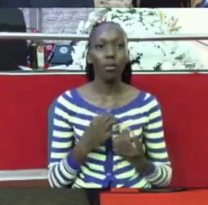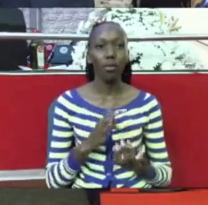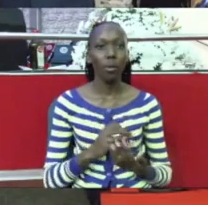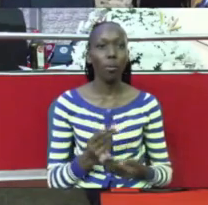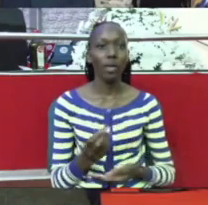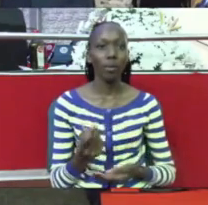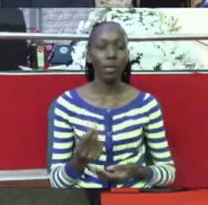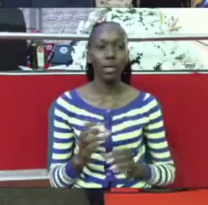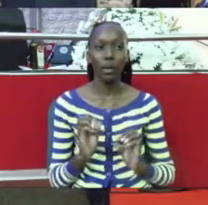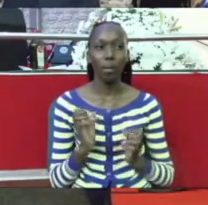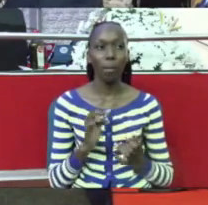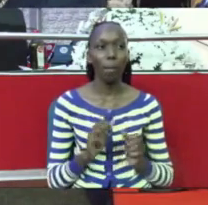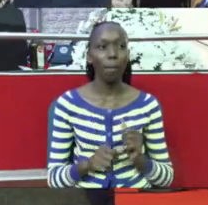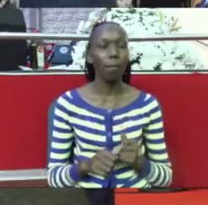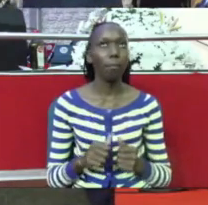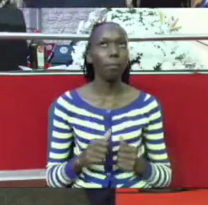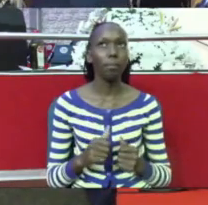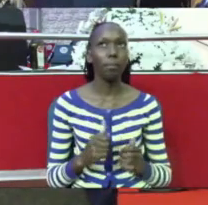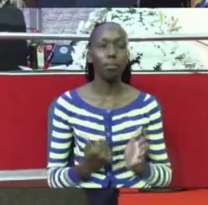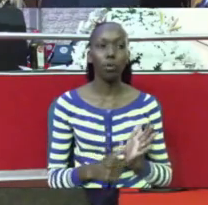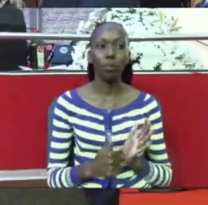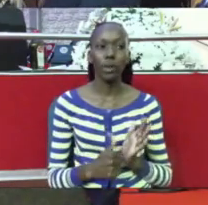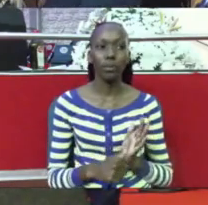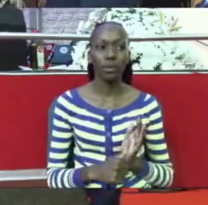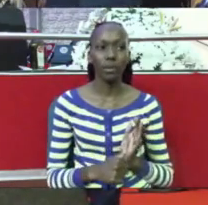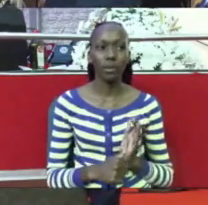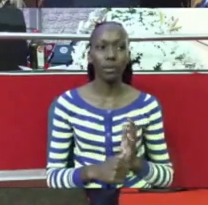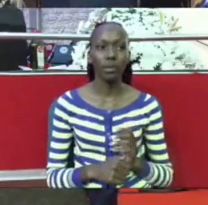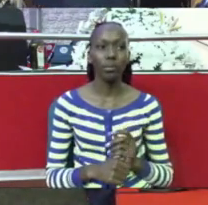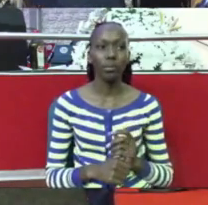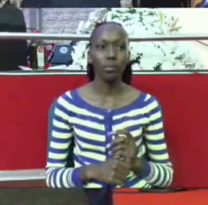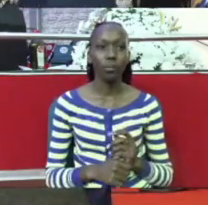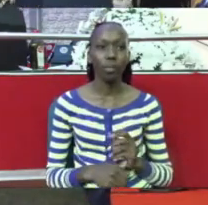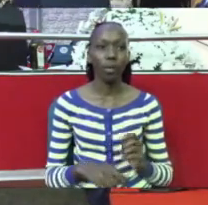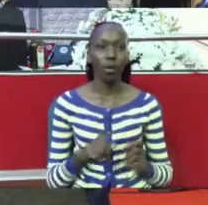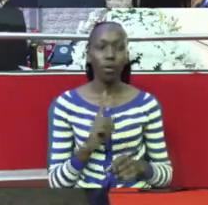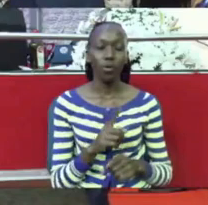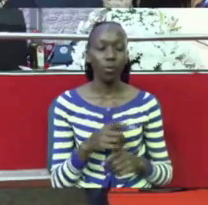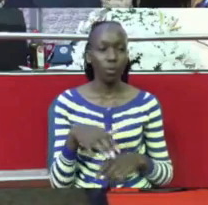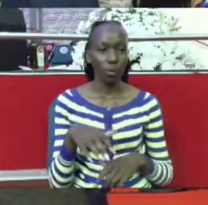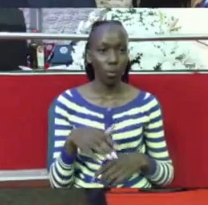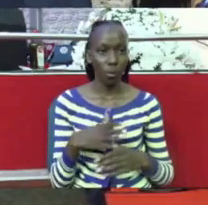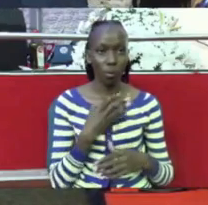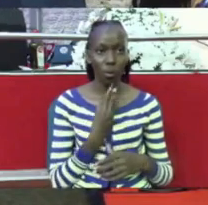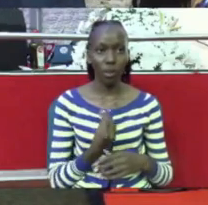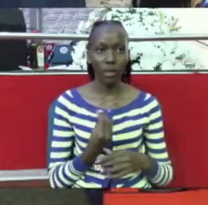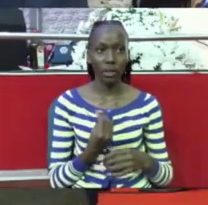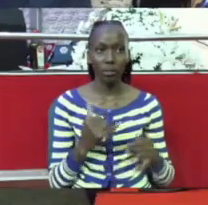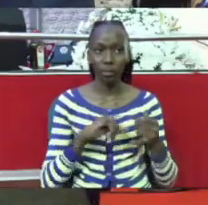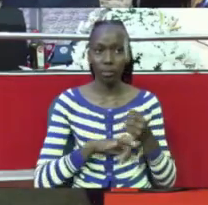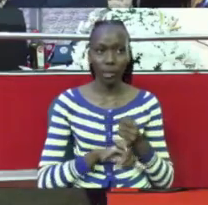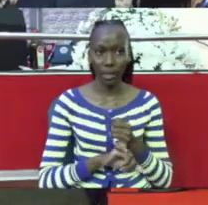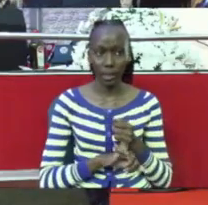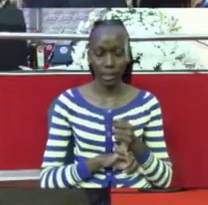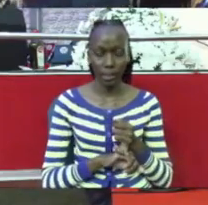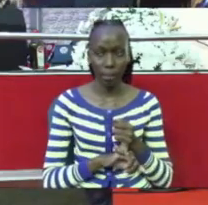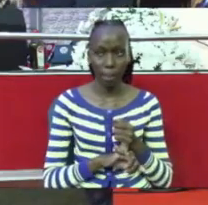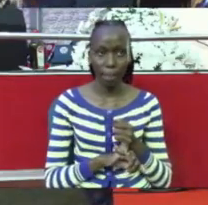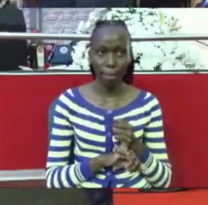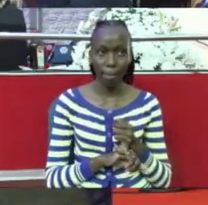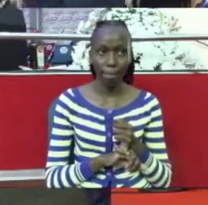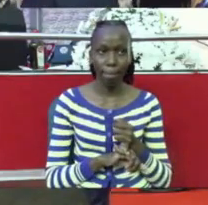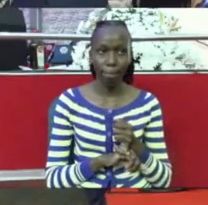for a spouse. Na unakuwa unamtegemea Mungu akupatie mchumba. And for a long time you've been praying and fasting. Na ulikuwa ukiomba ukifunga kwa muda.